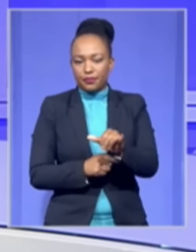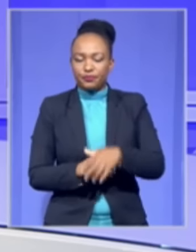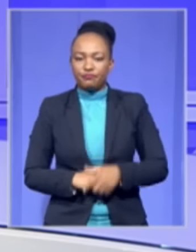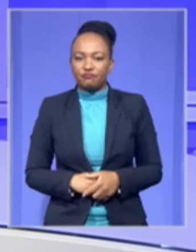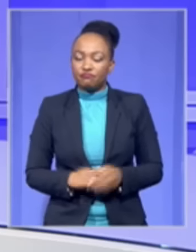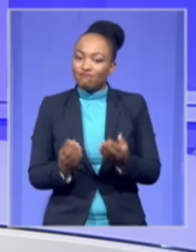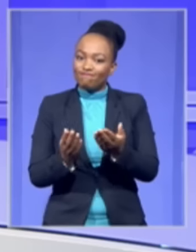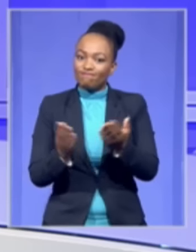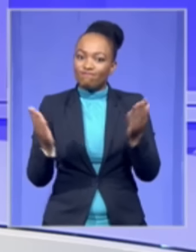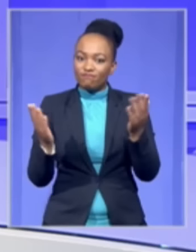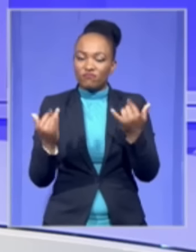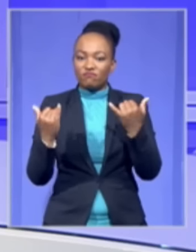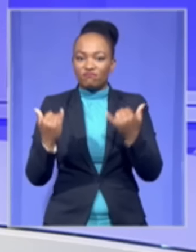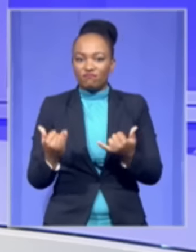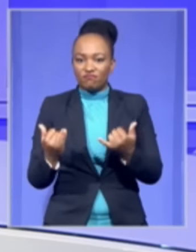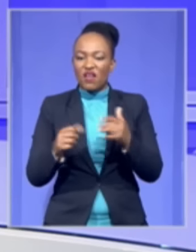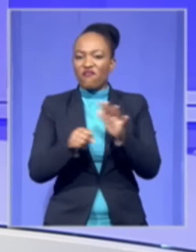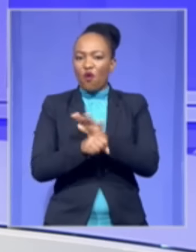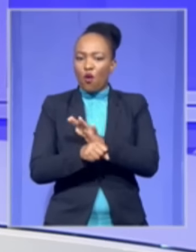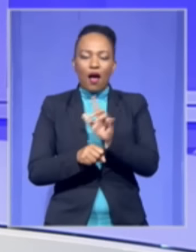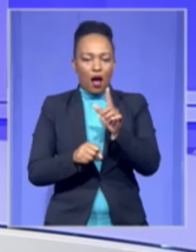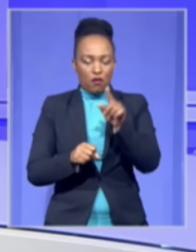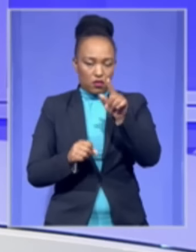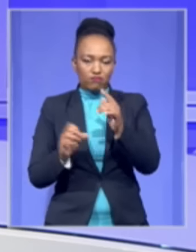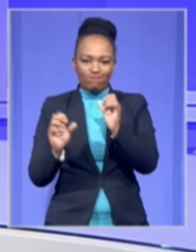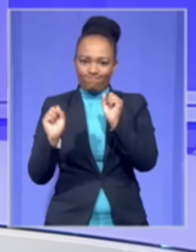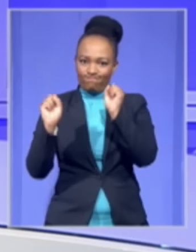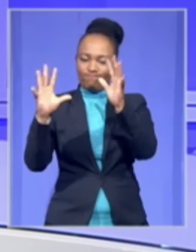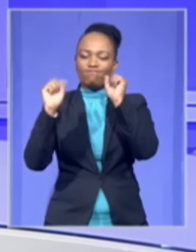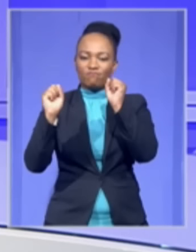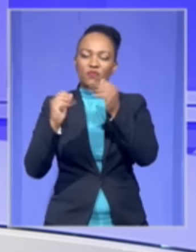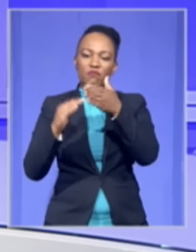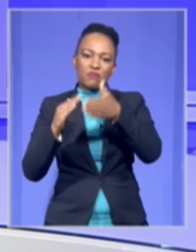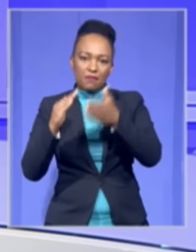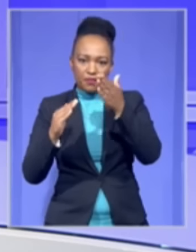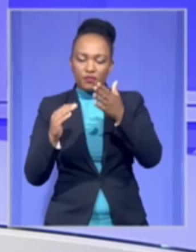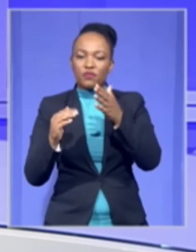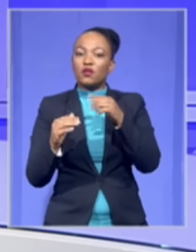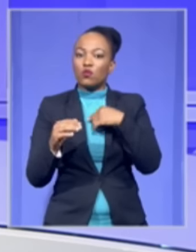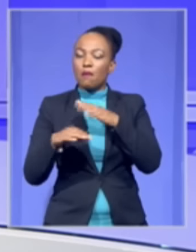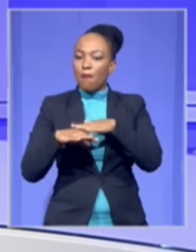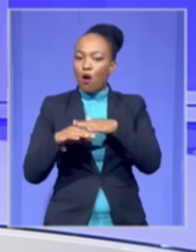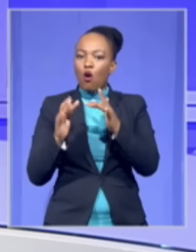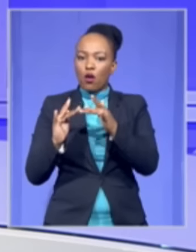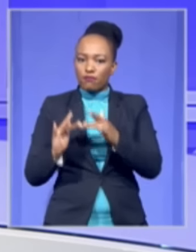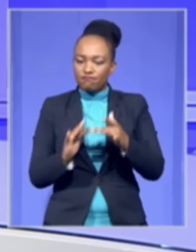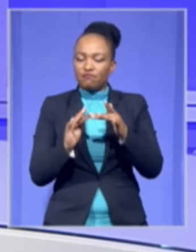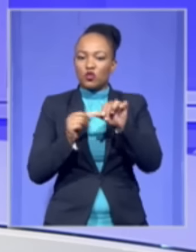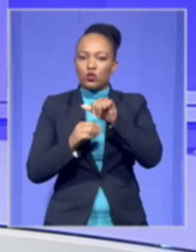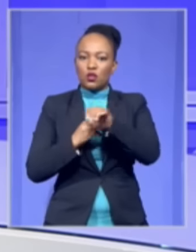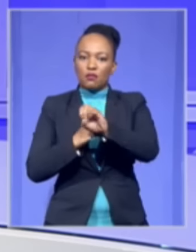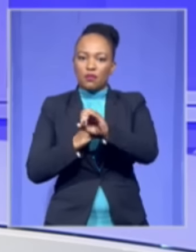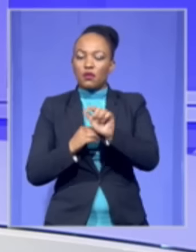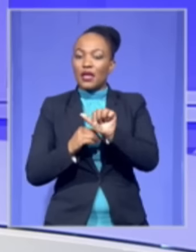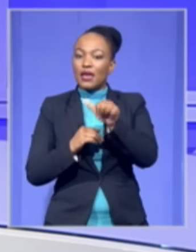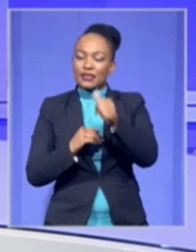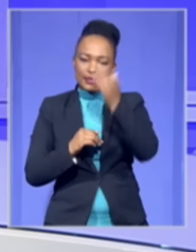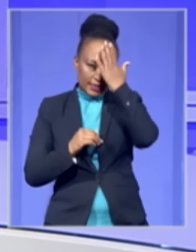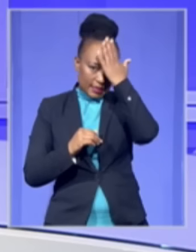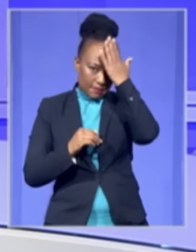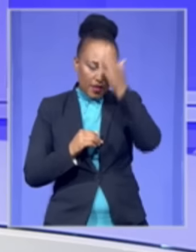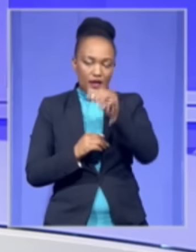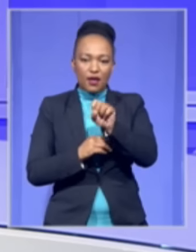Motho tla re se latswe bobe re be khutlo fela fano dikgang tsa rona di a bona mo mafaratlhatlheng a tlhaeletsano. Kgaso e latelang ke a sepedi ka